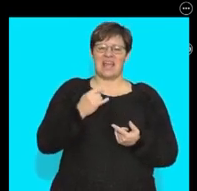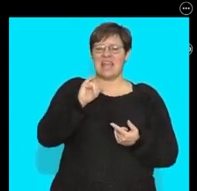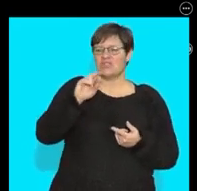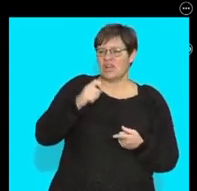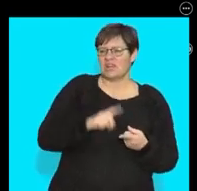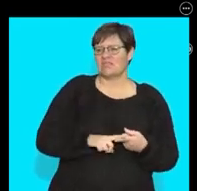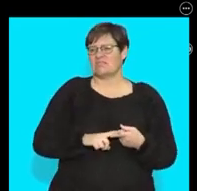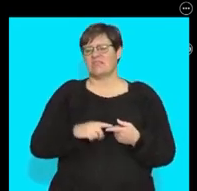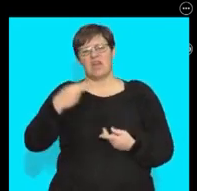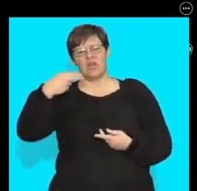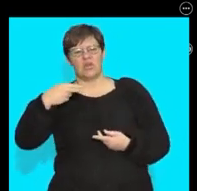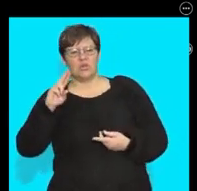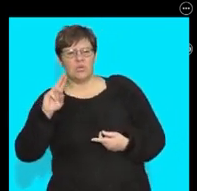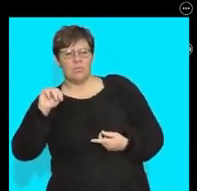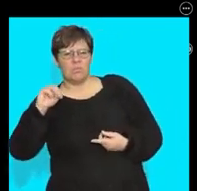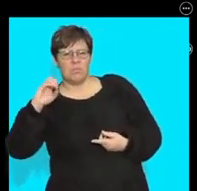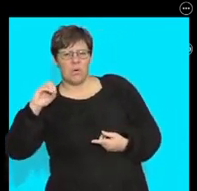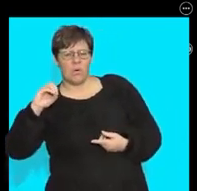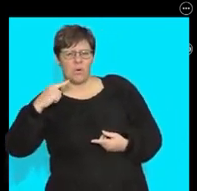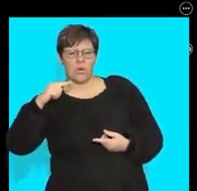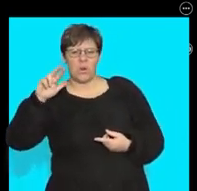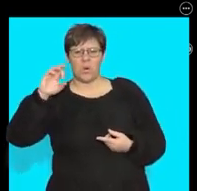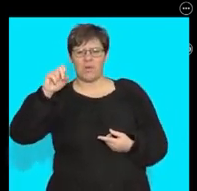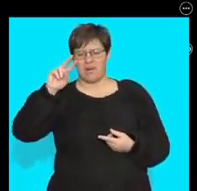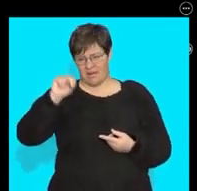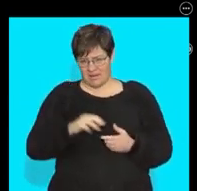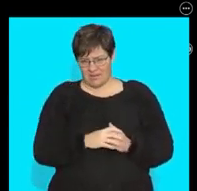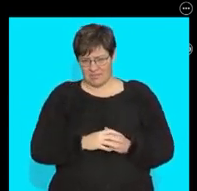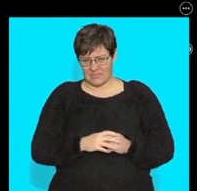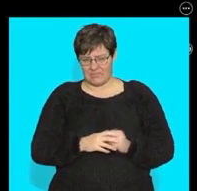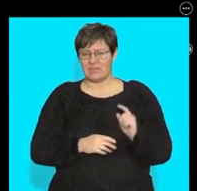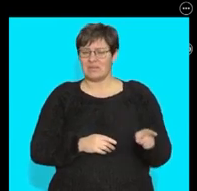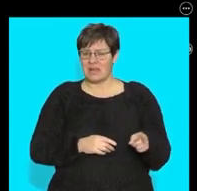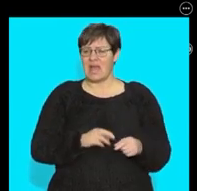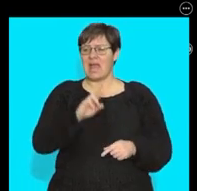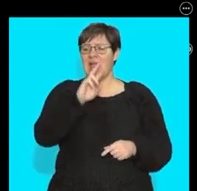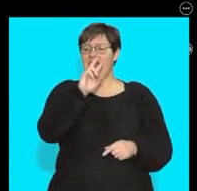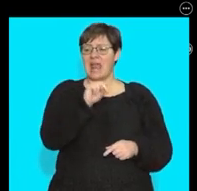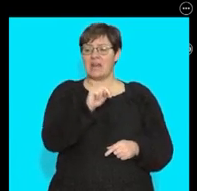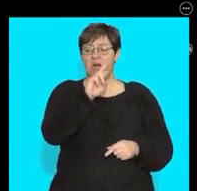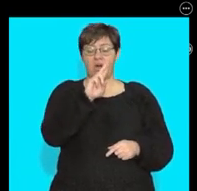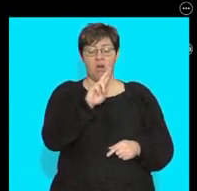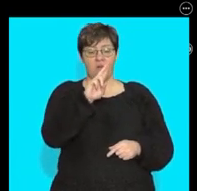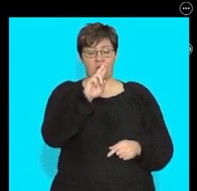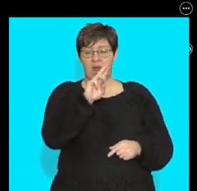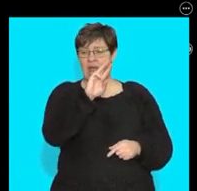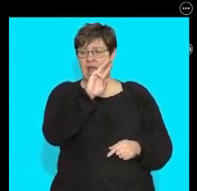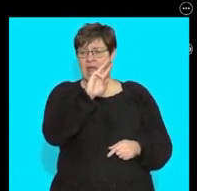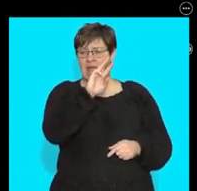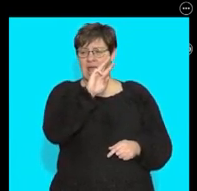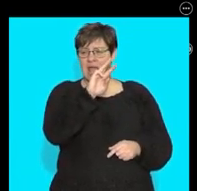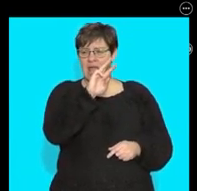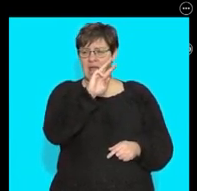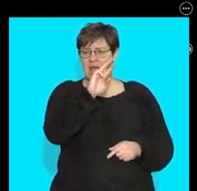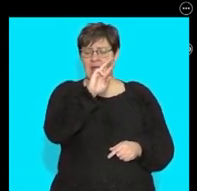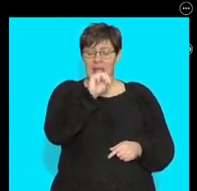and all of those things. So if you can, this is a little mRNA. It comes from a DNA. And you're going to see when you do